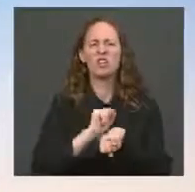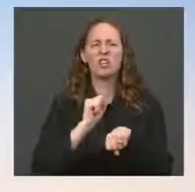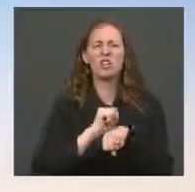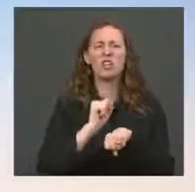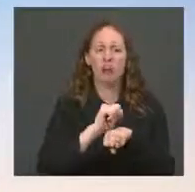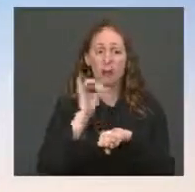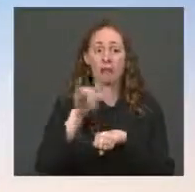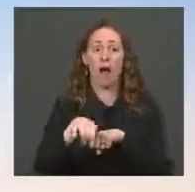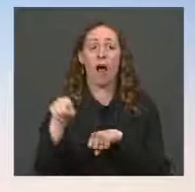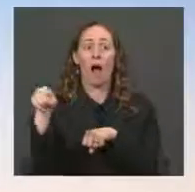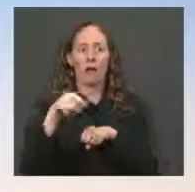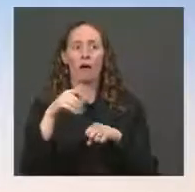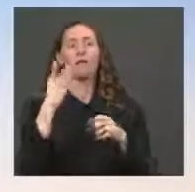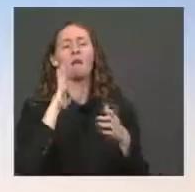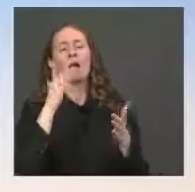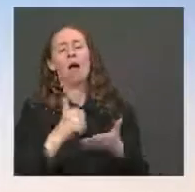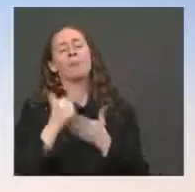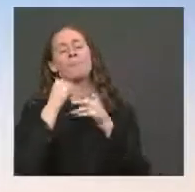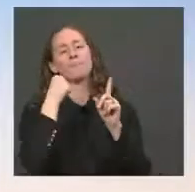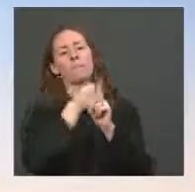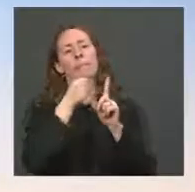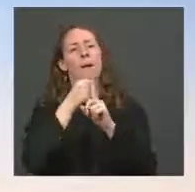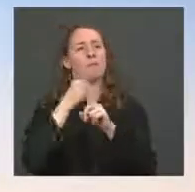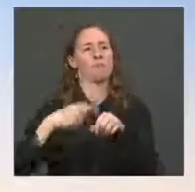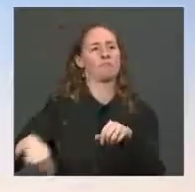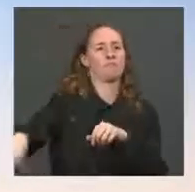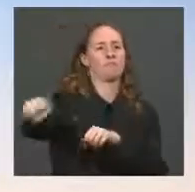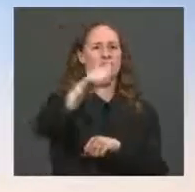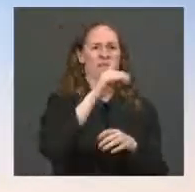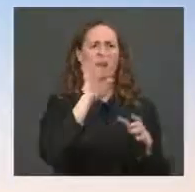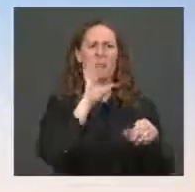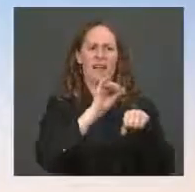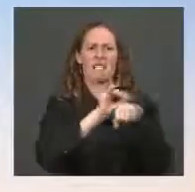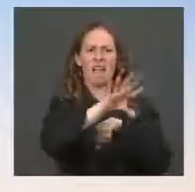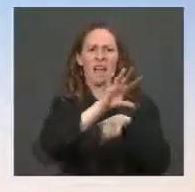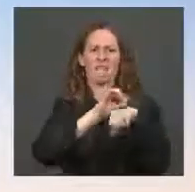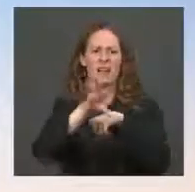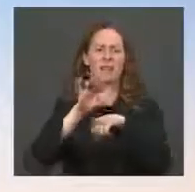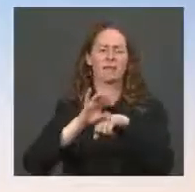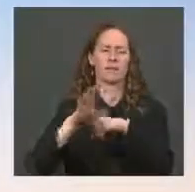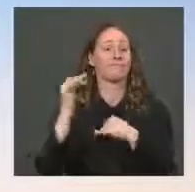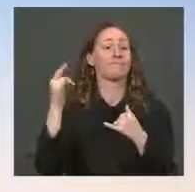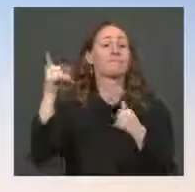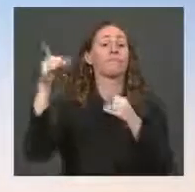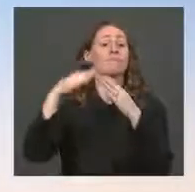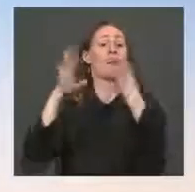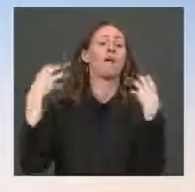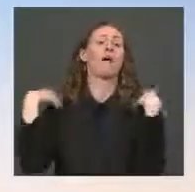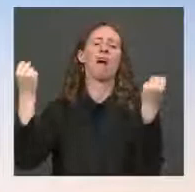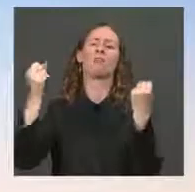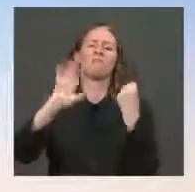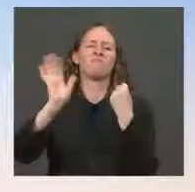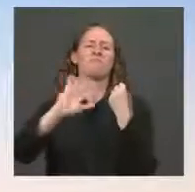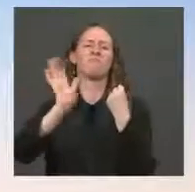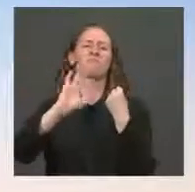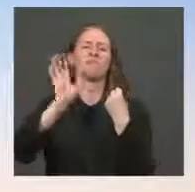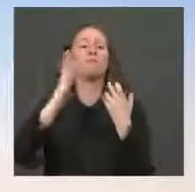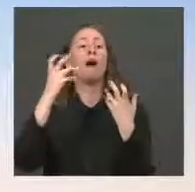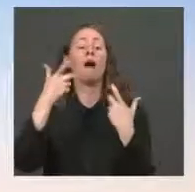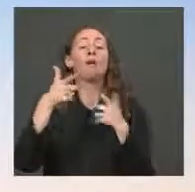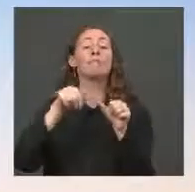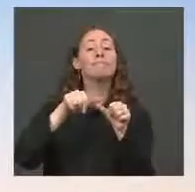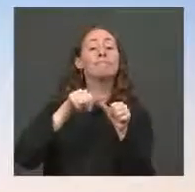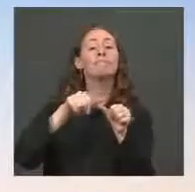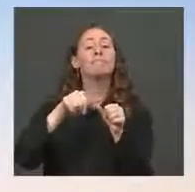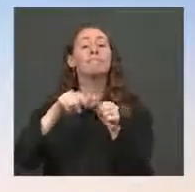millions and millions of Americans. Obviously, public health guidance advises against smoking, so that's not something that we think falls into the